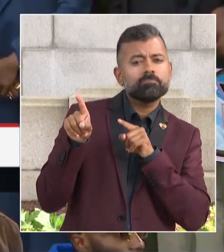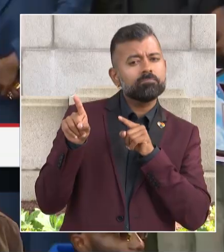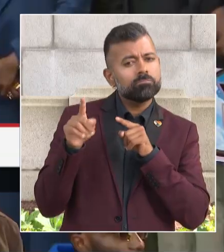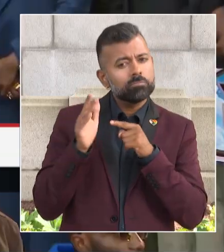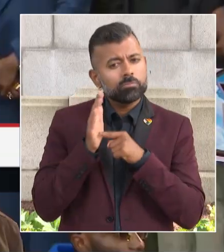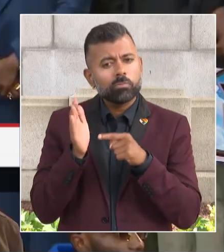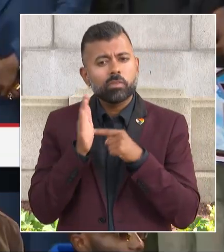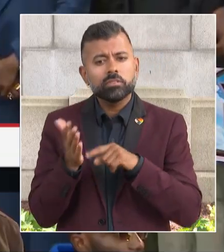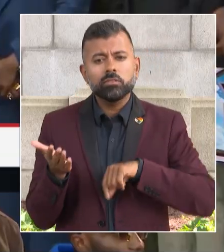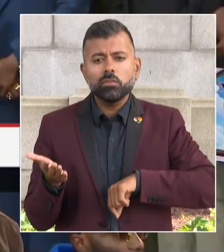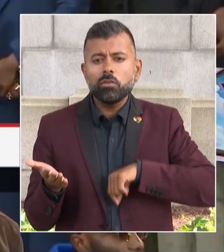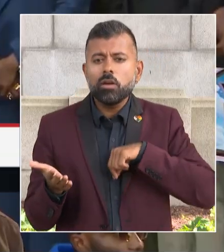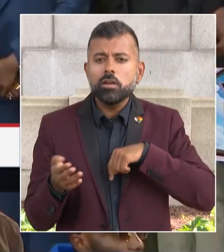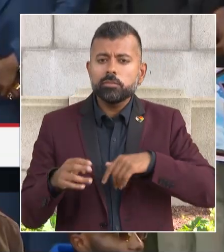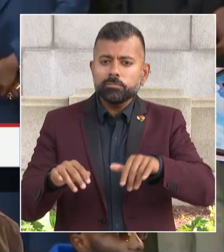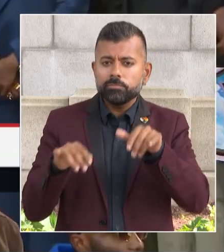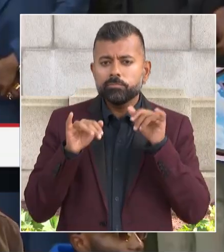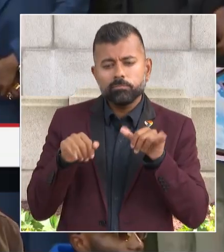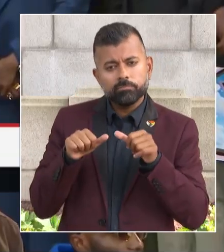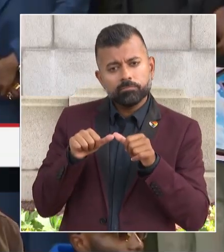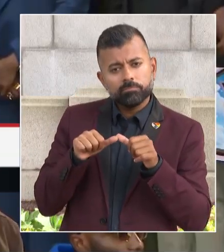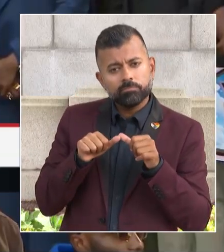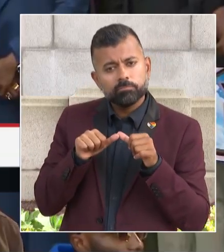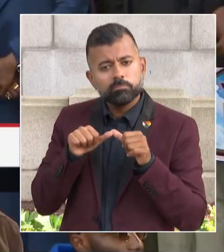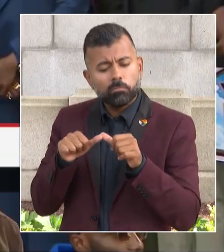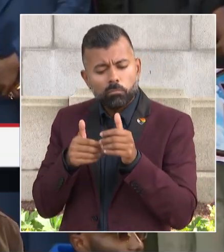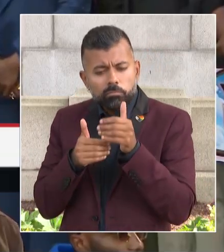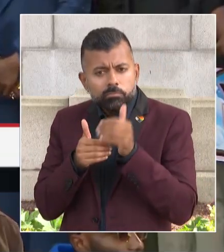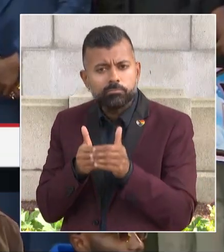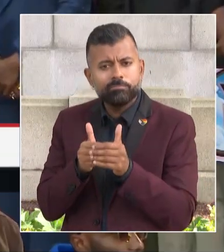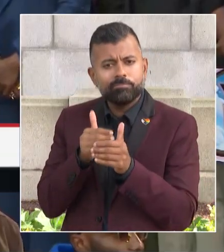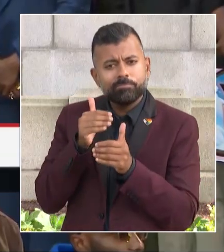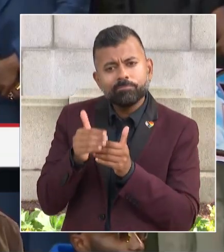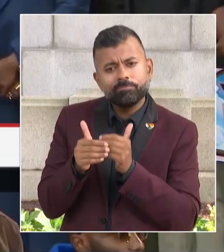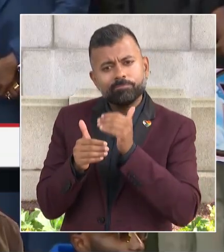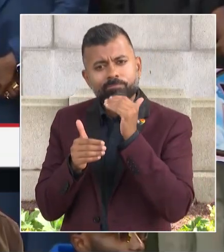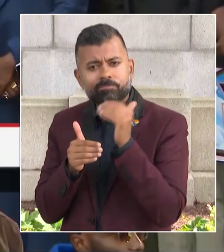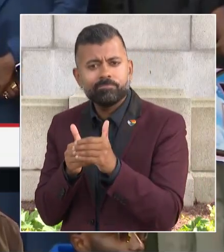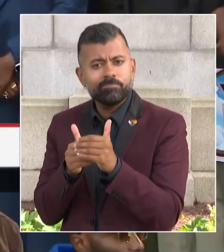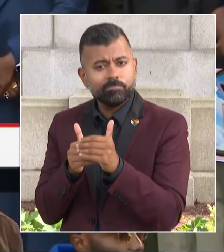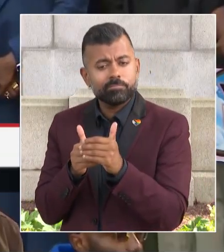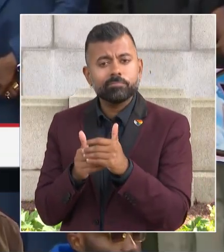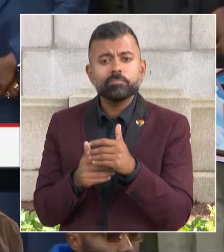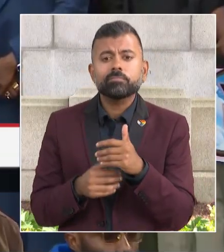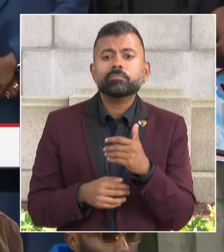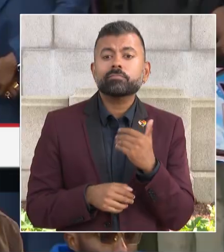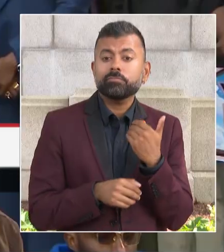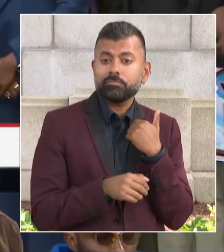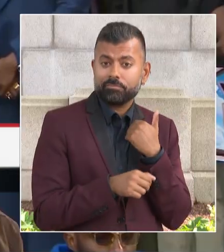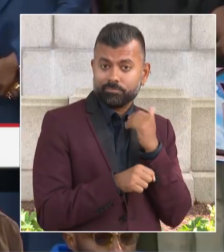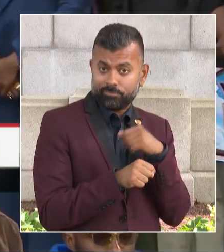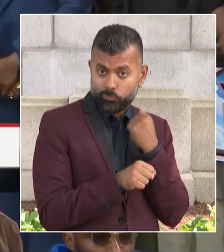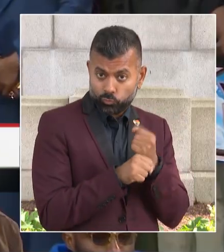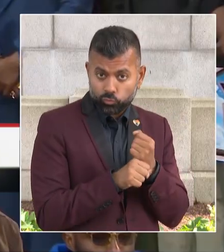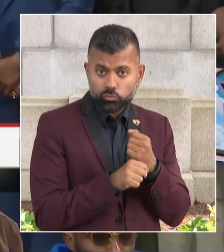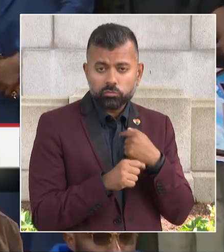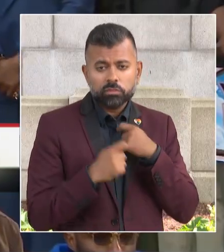also marks the celebration that was hard fought for. So I want to thank all of the